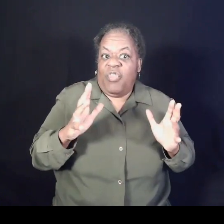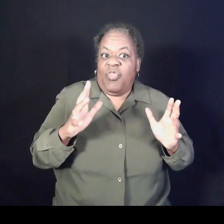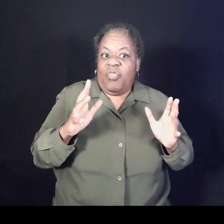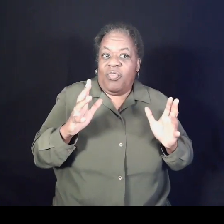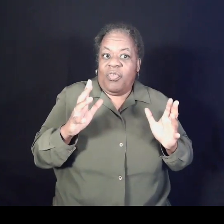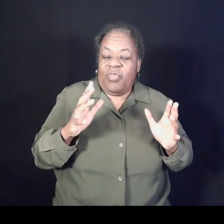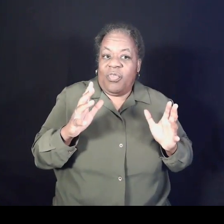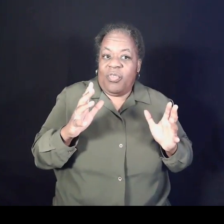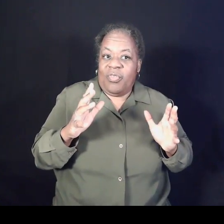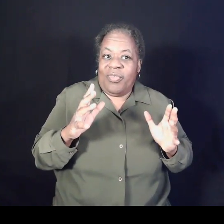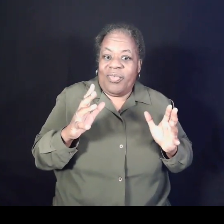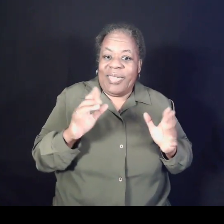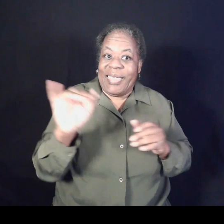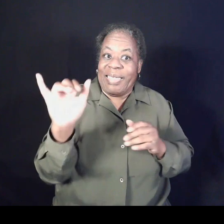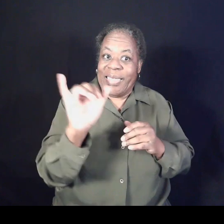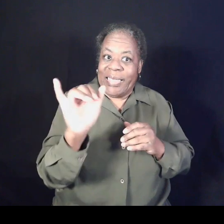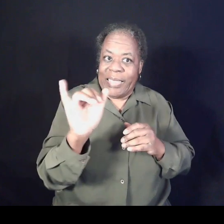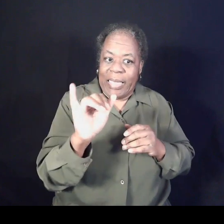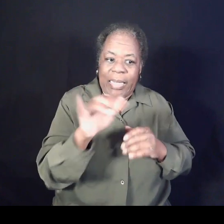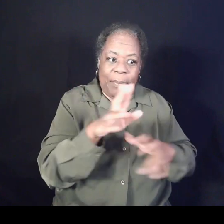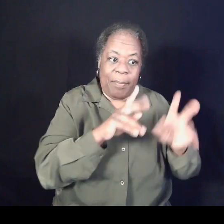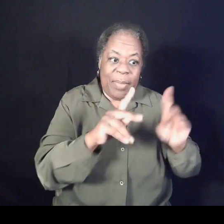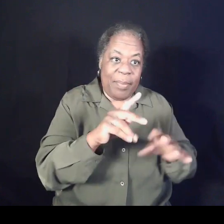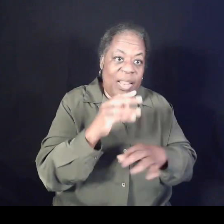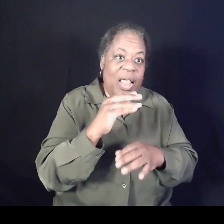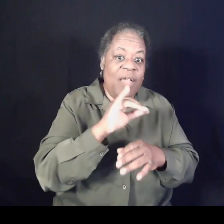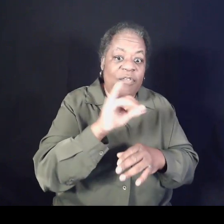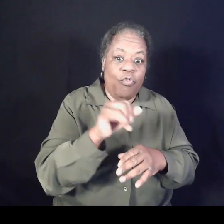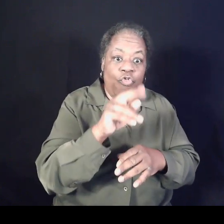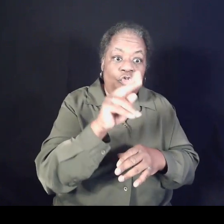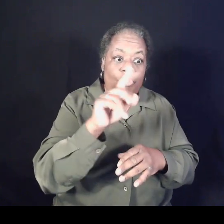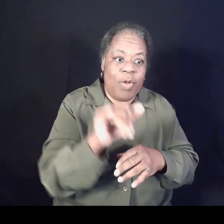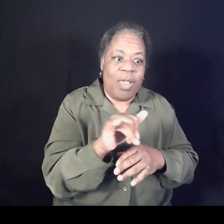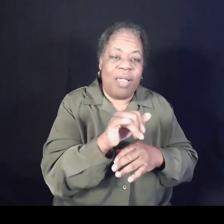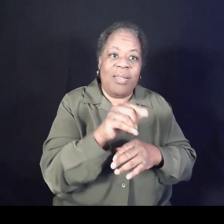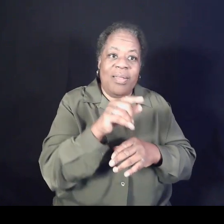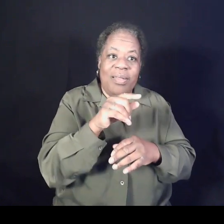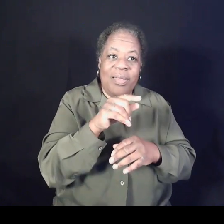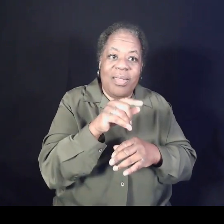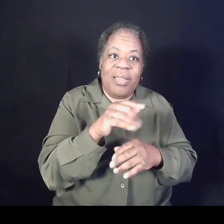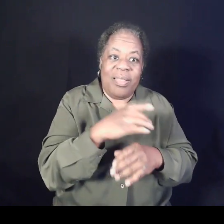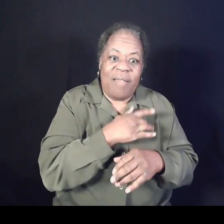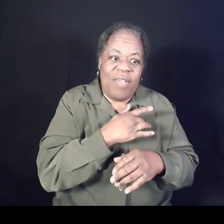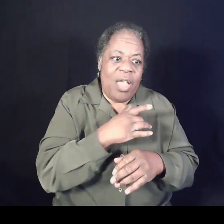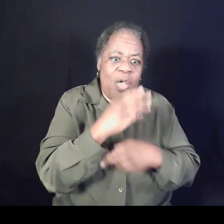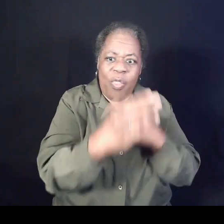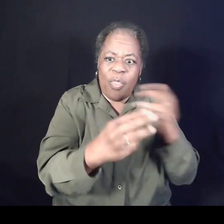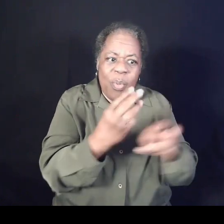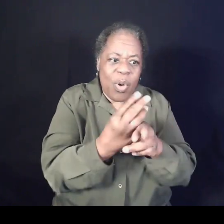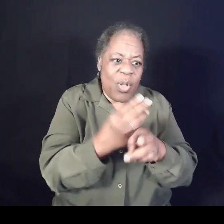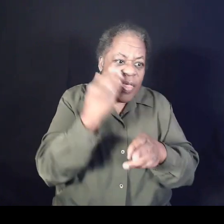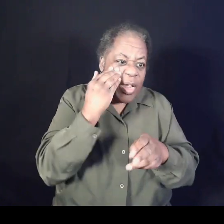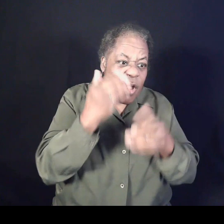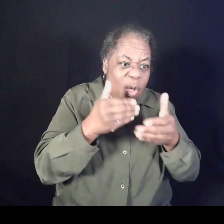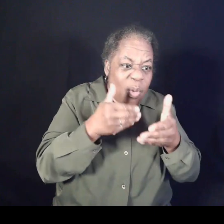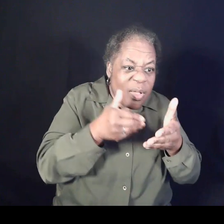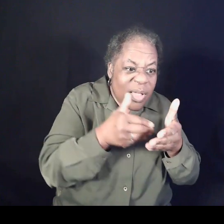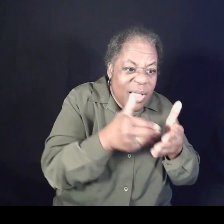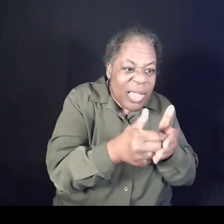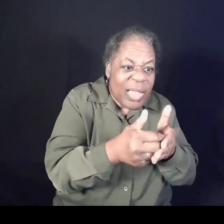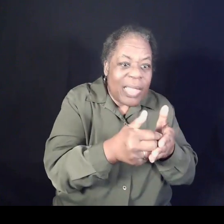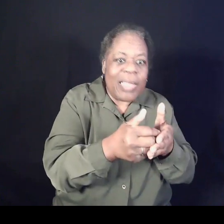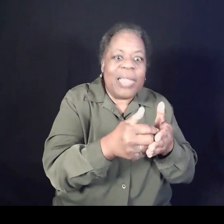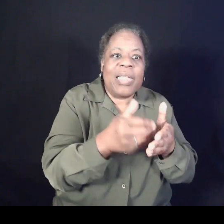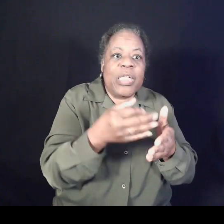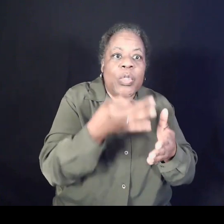But that's how it felt to the people of Judah. Like the world as they'd known it was about to come to an